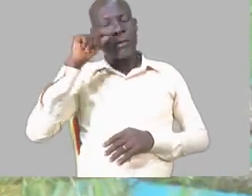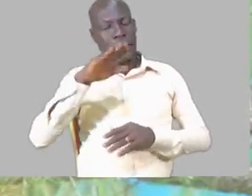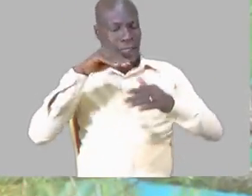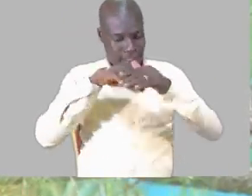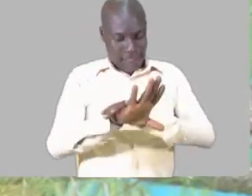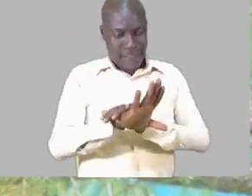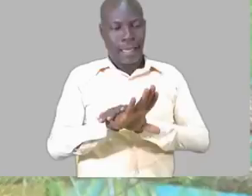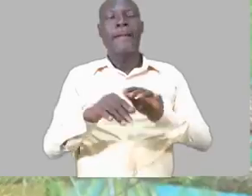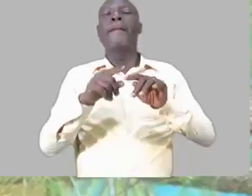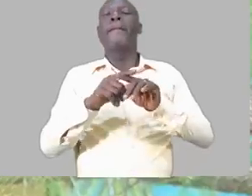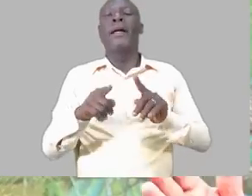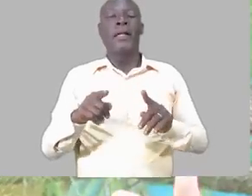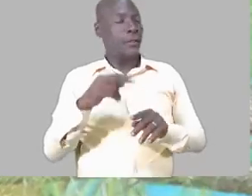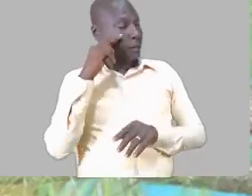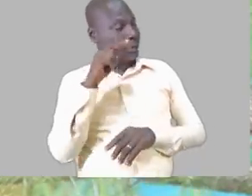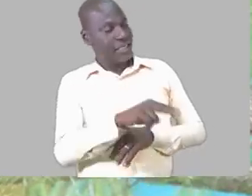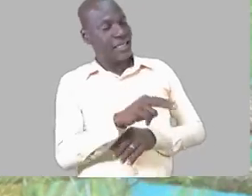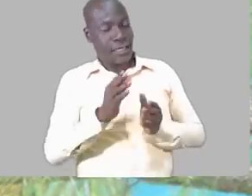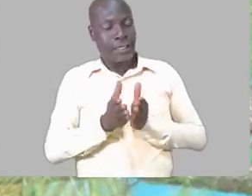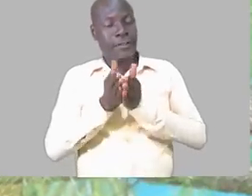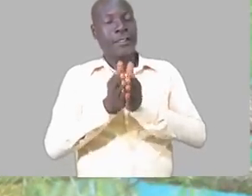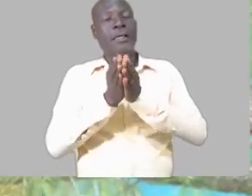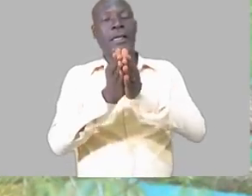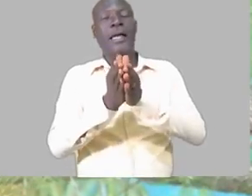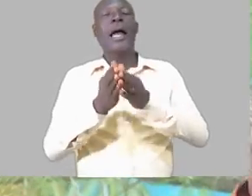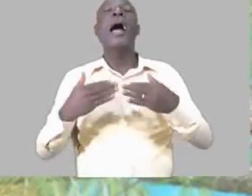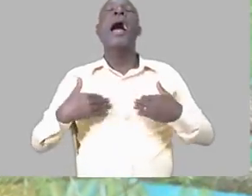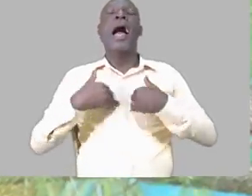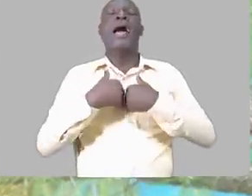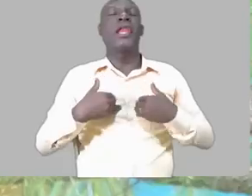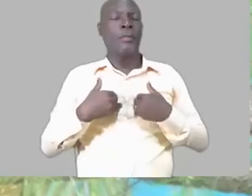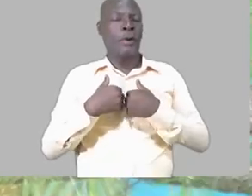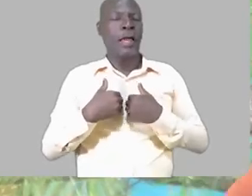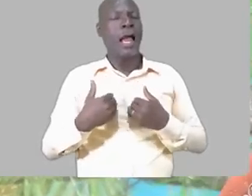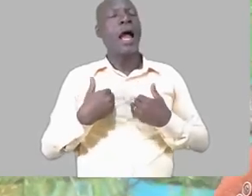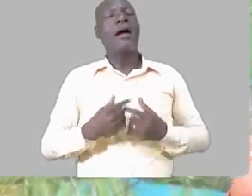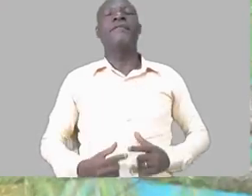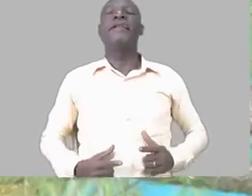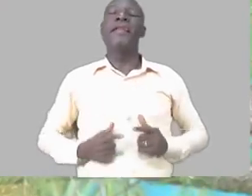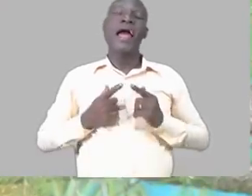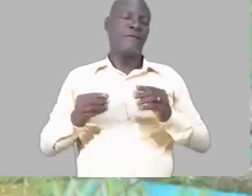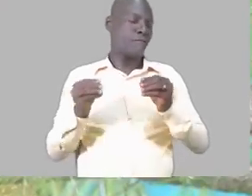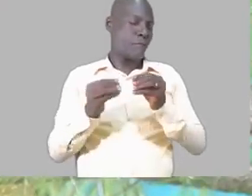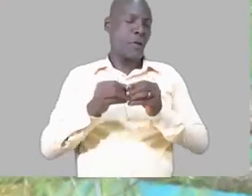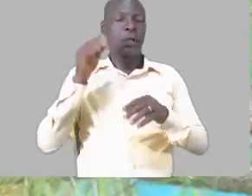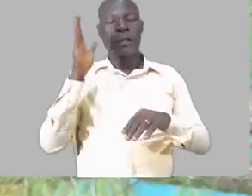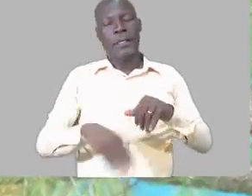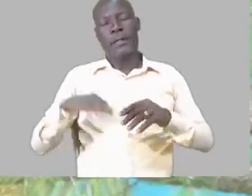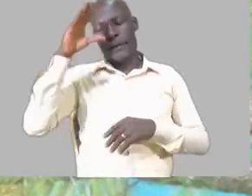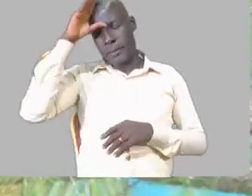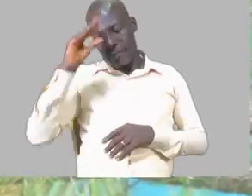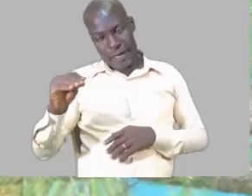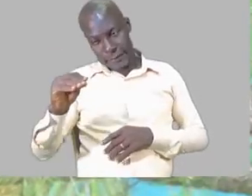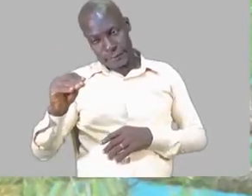enwurawuram eni sa oda wani kohwe noa adaka no mu a emoa mom enya enkwa mo e chan enipa